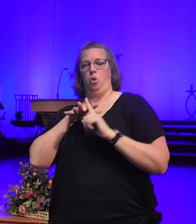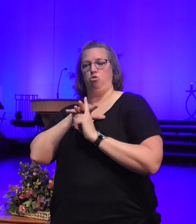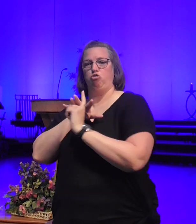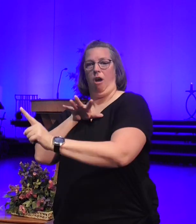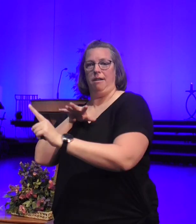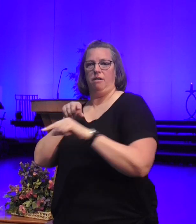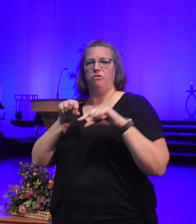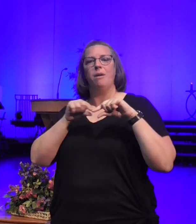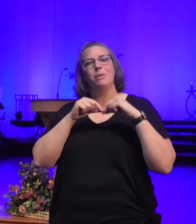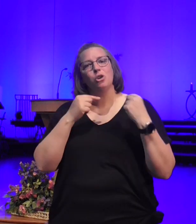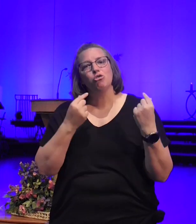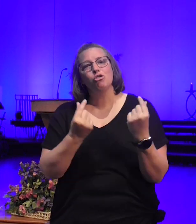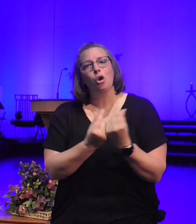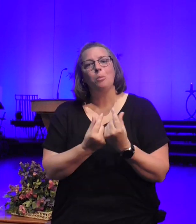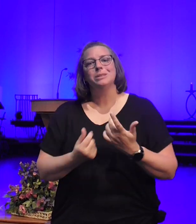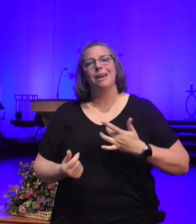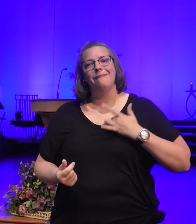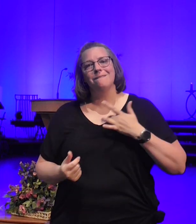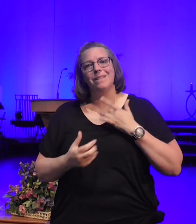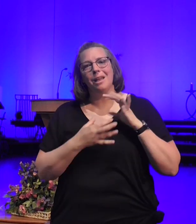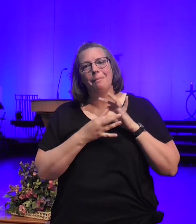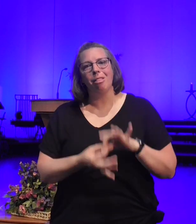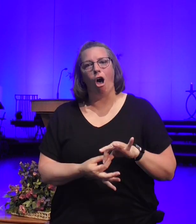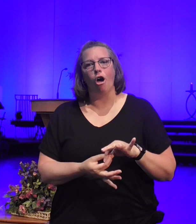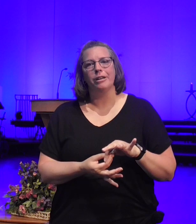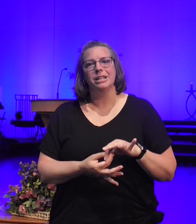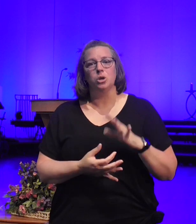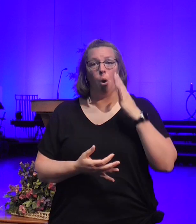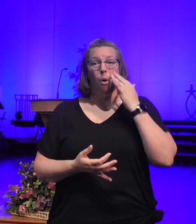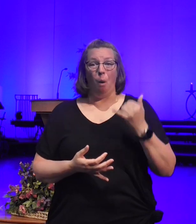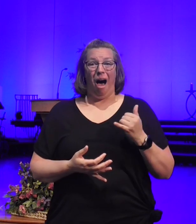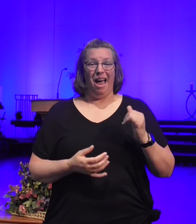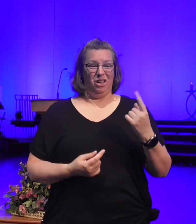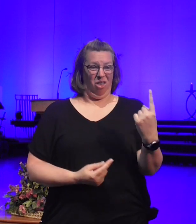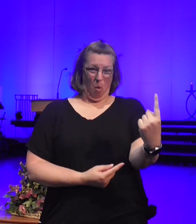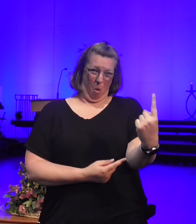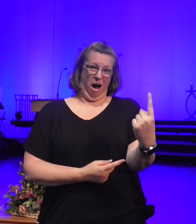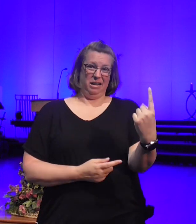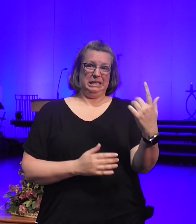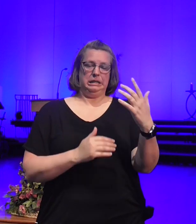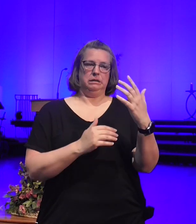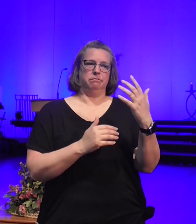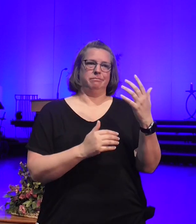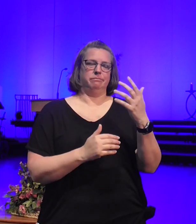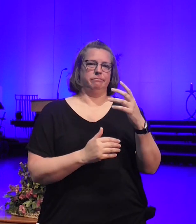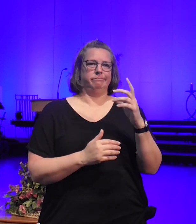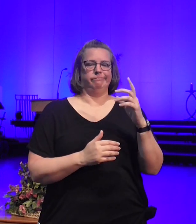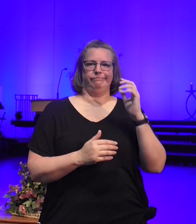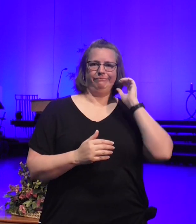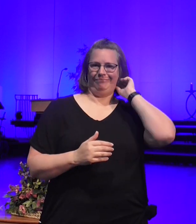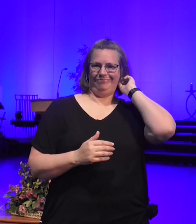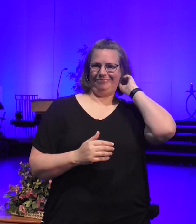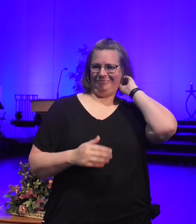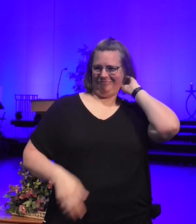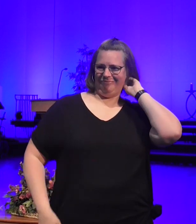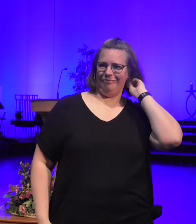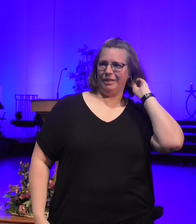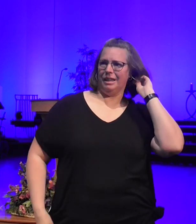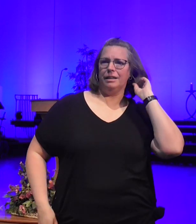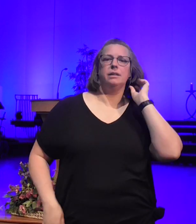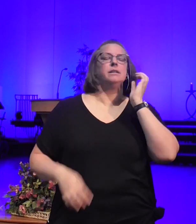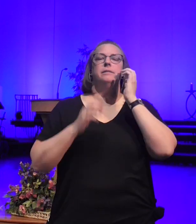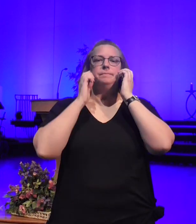groups that I feel that authentic sense of belonging, because that discomfort makes me want to run. But